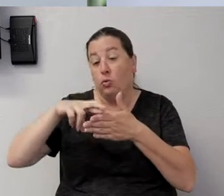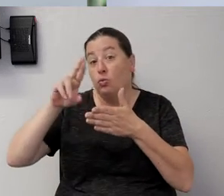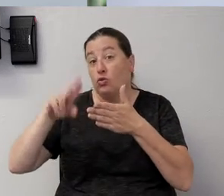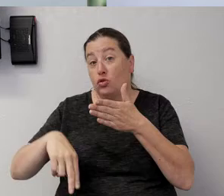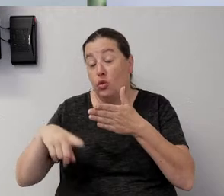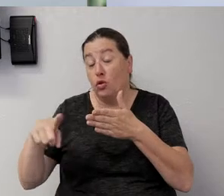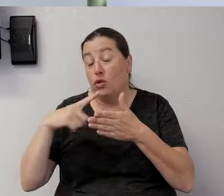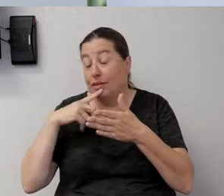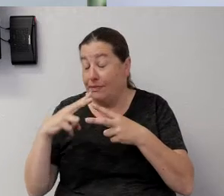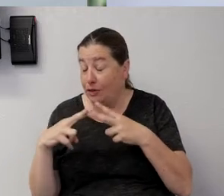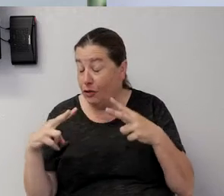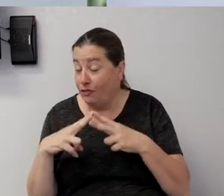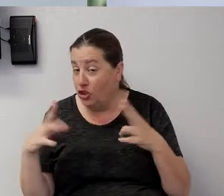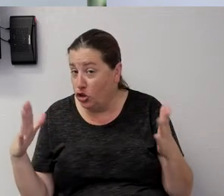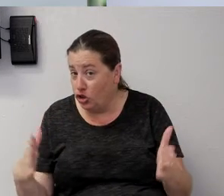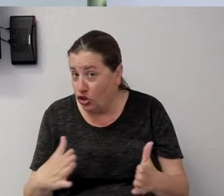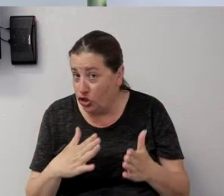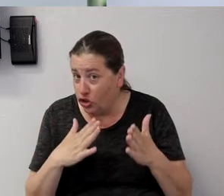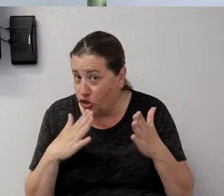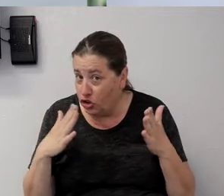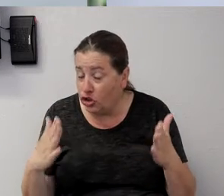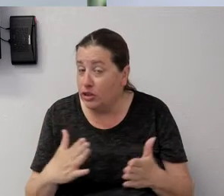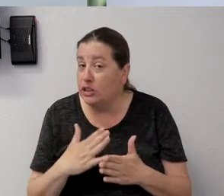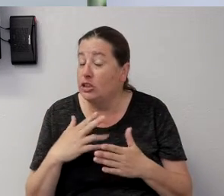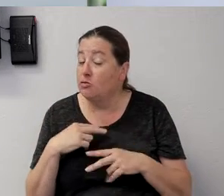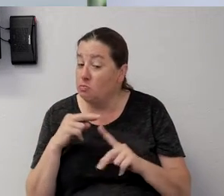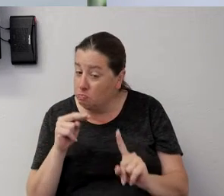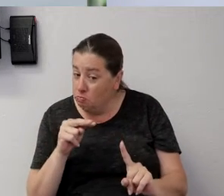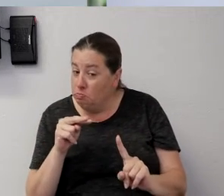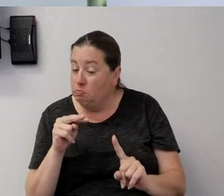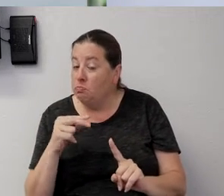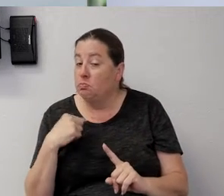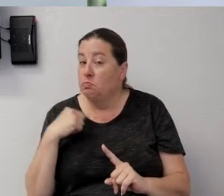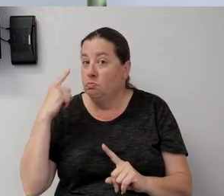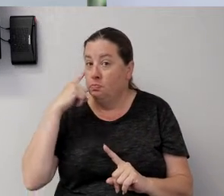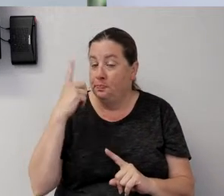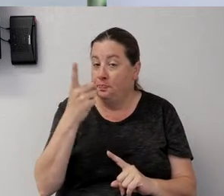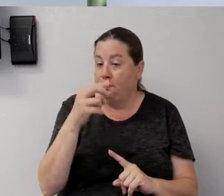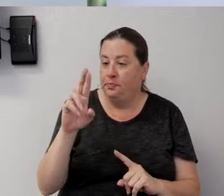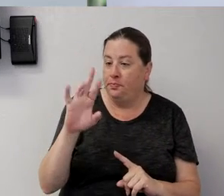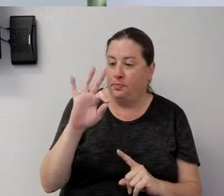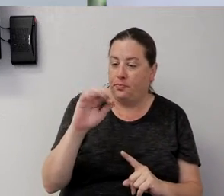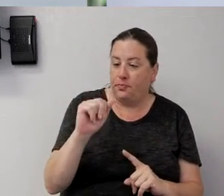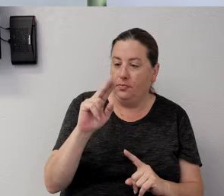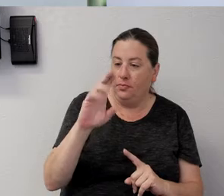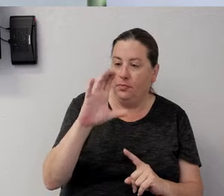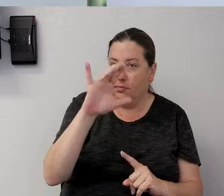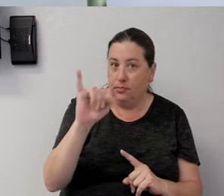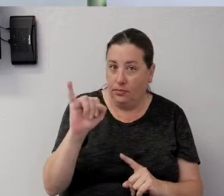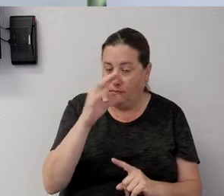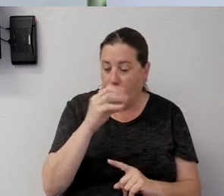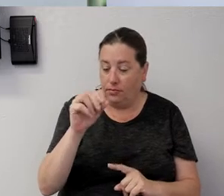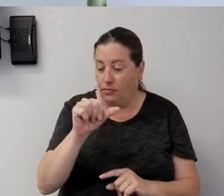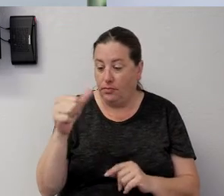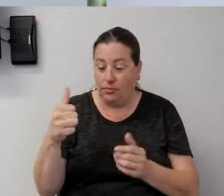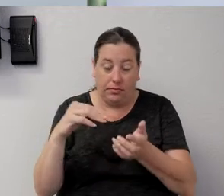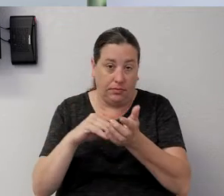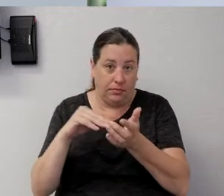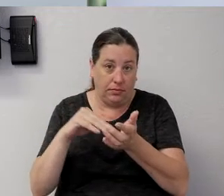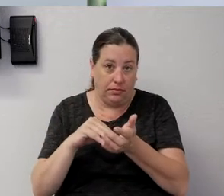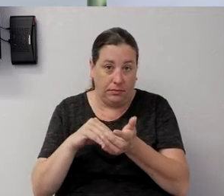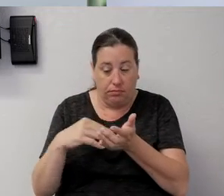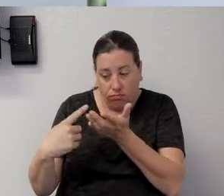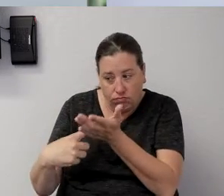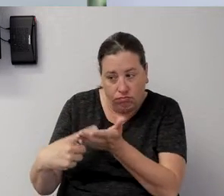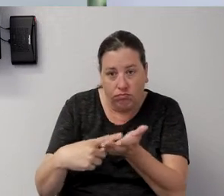encouraging. And I think I've heard Dr. Fauci and other physicians talk about that